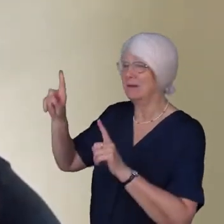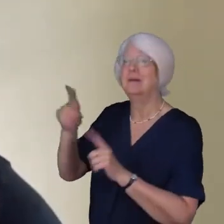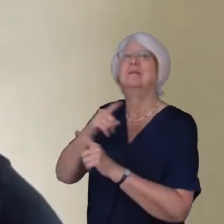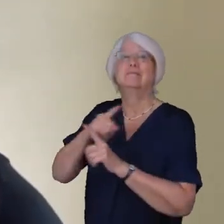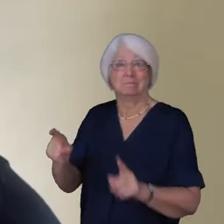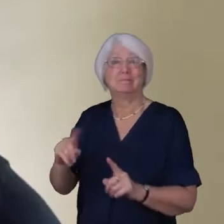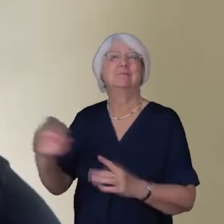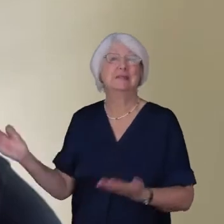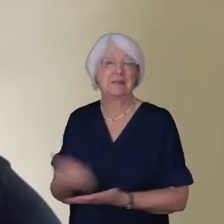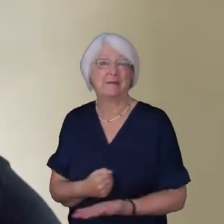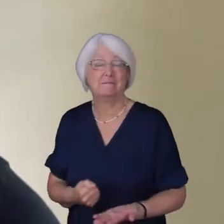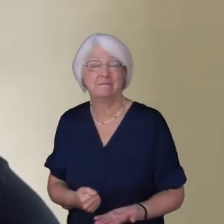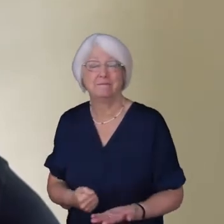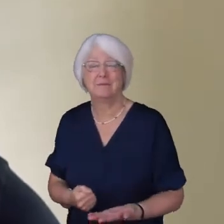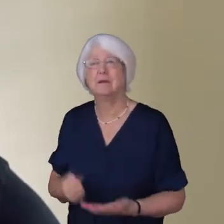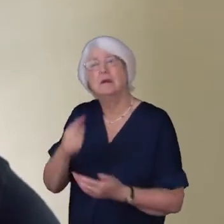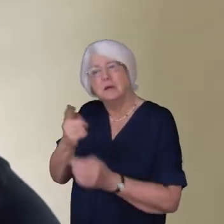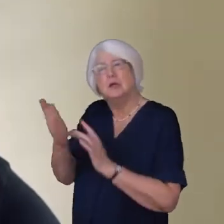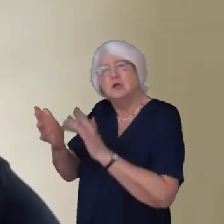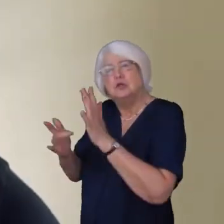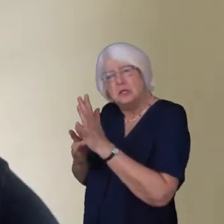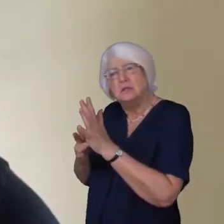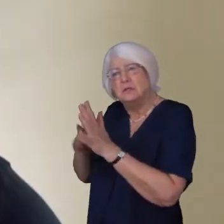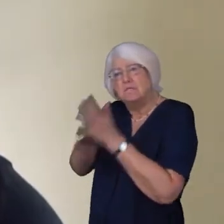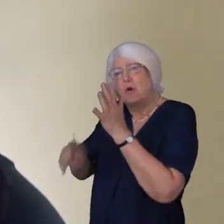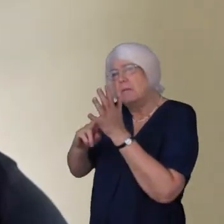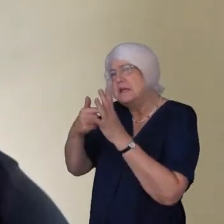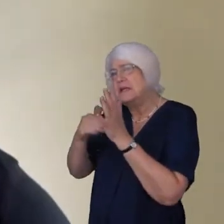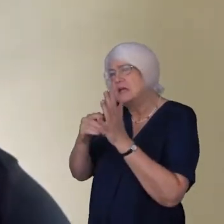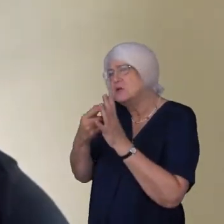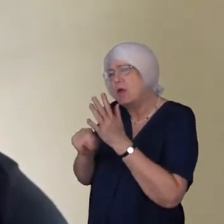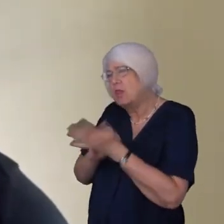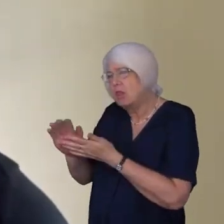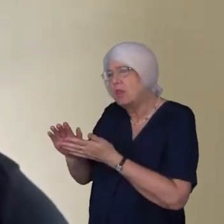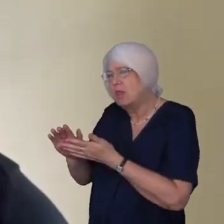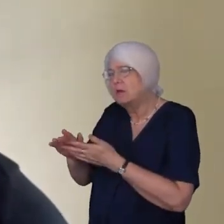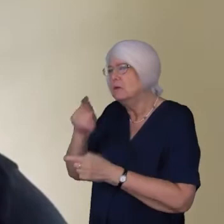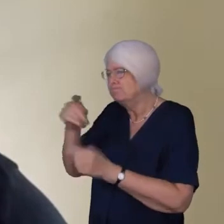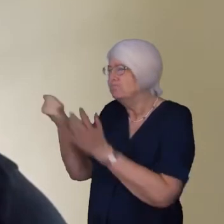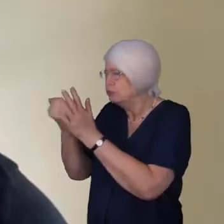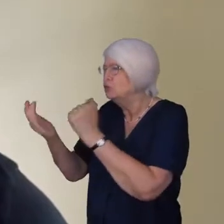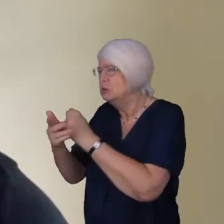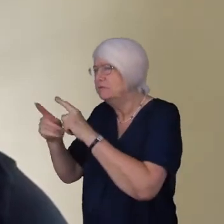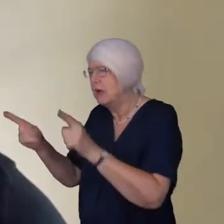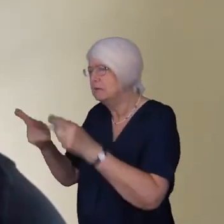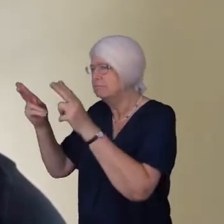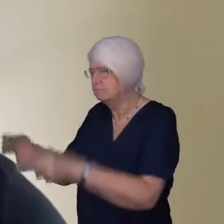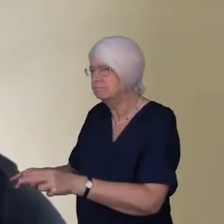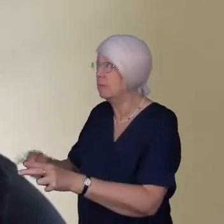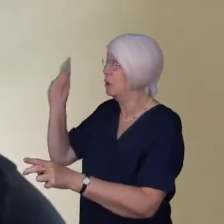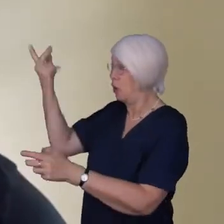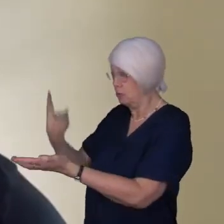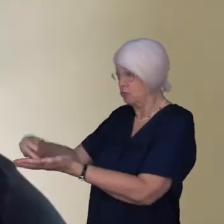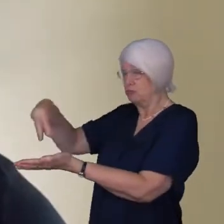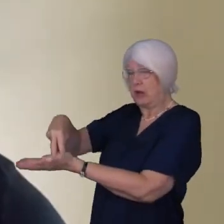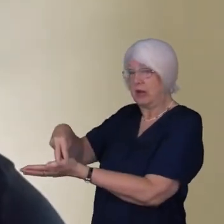saved. Jesus of Nazareth was crucified and killed. This Jesus God raised up, and all of that